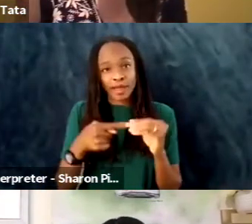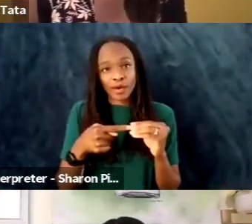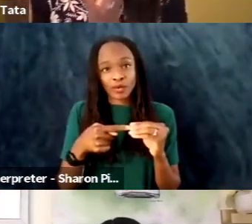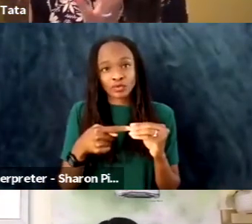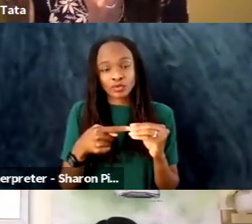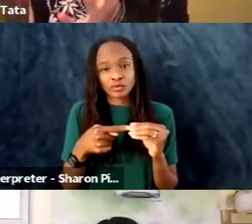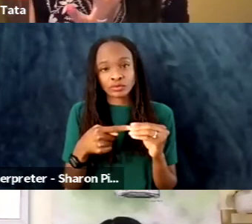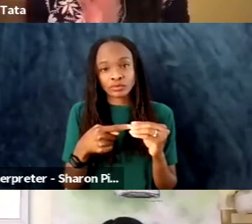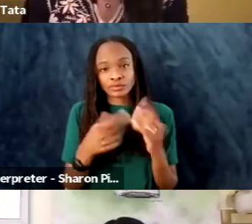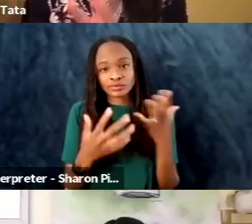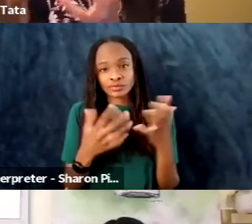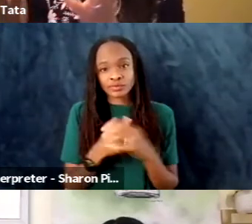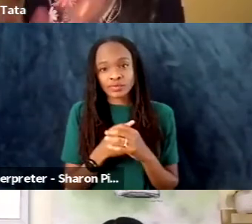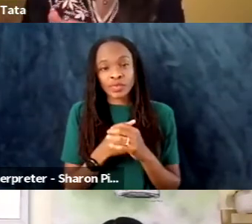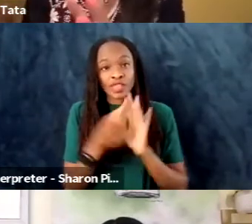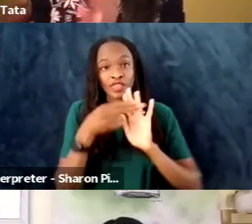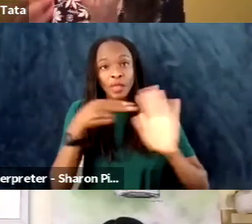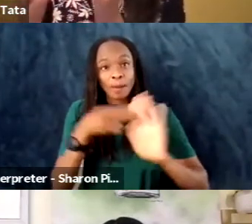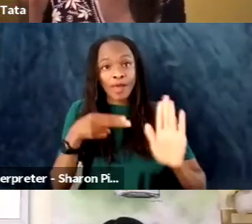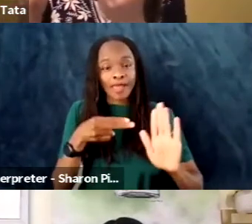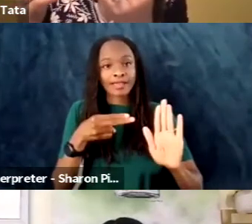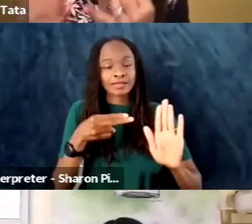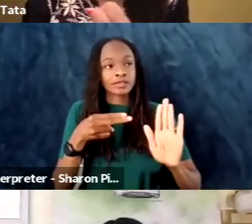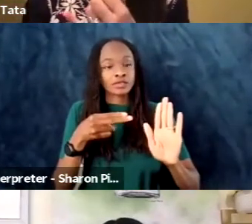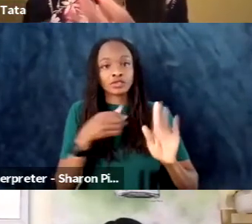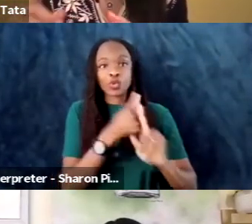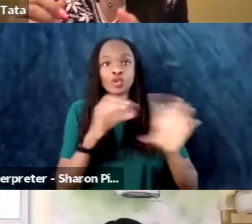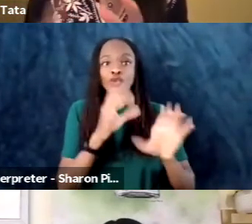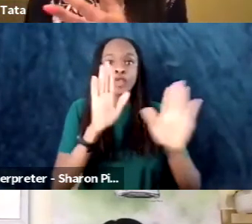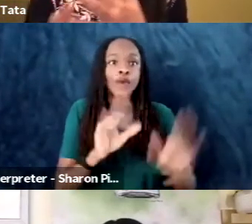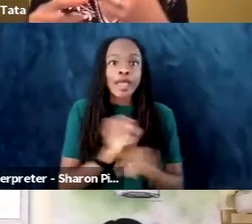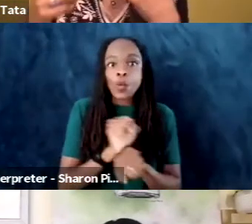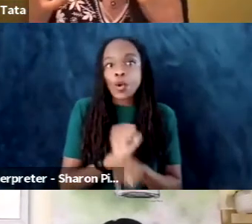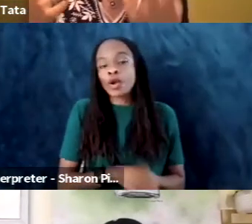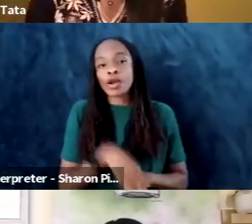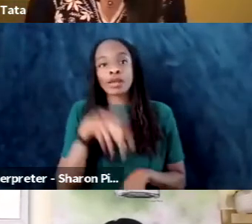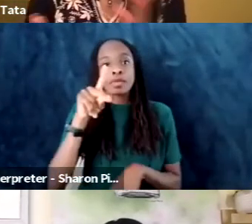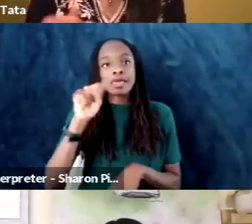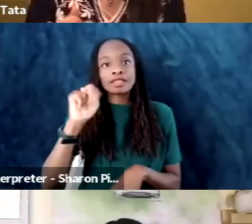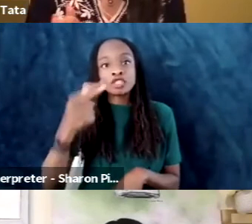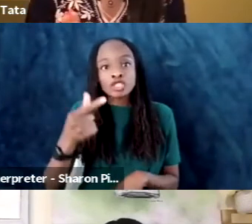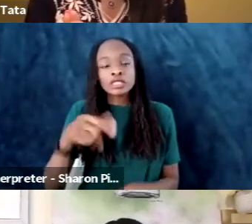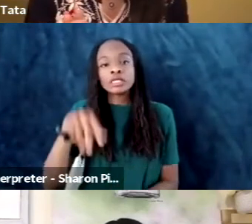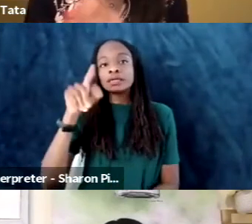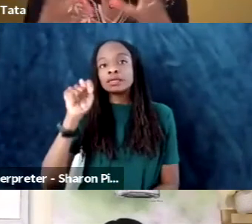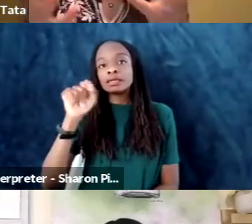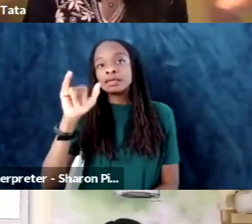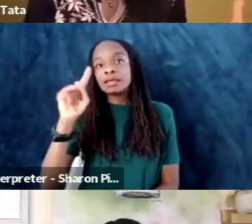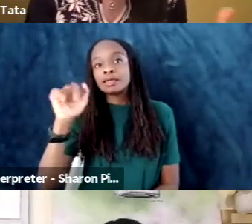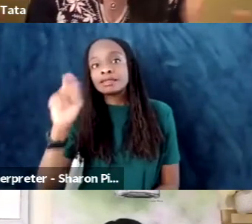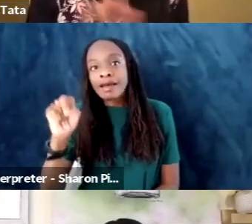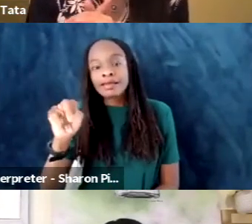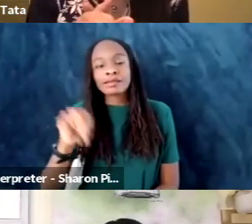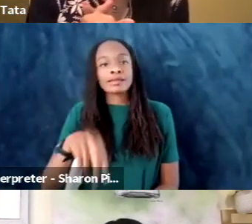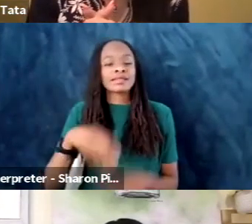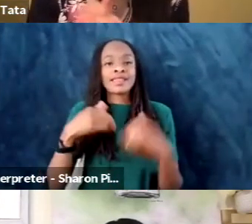the brands which are doing great work, like there's Titan, there's PNG, there's a whole lot